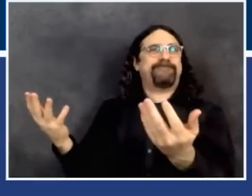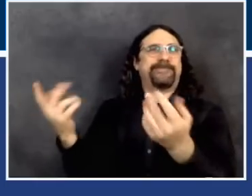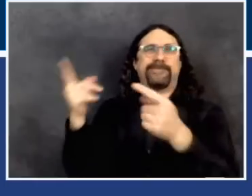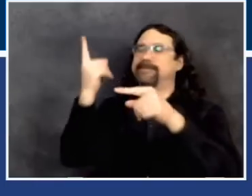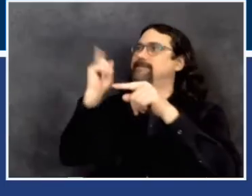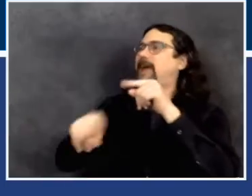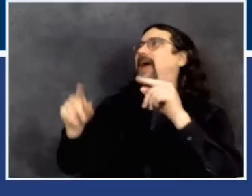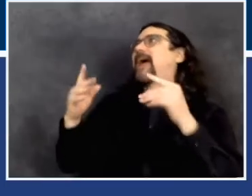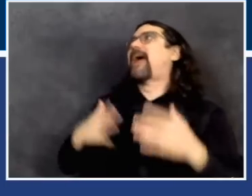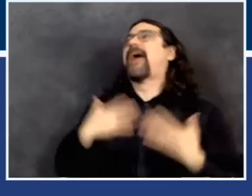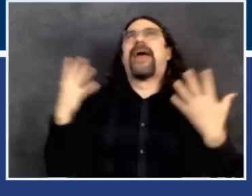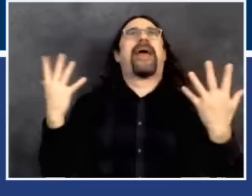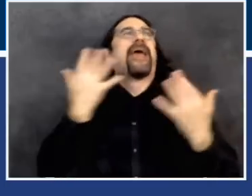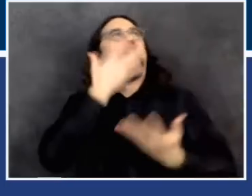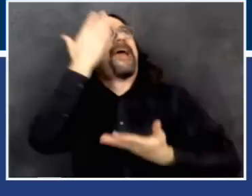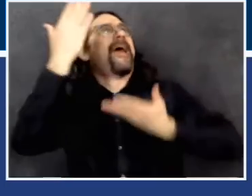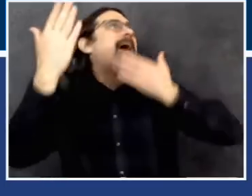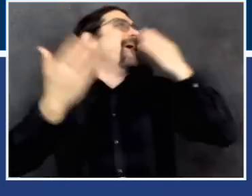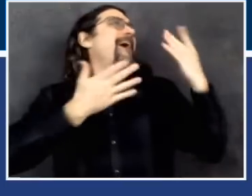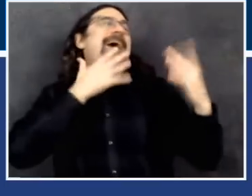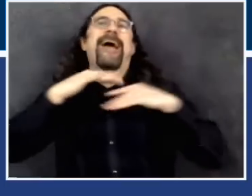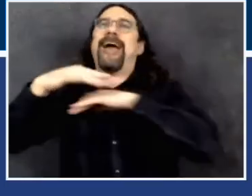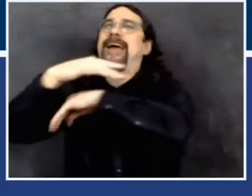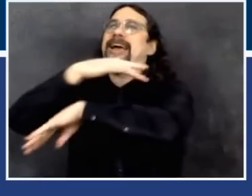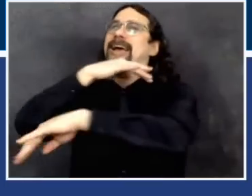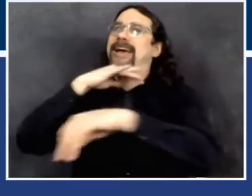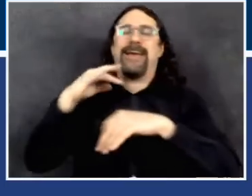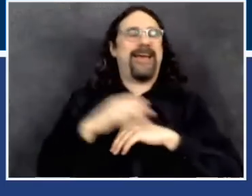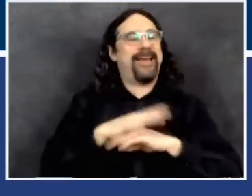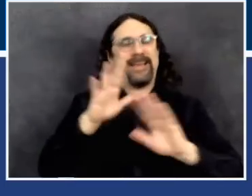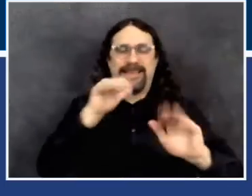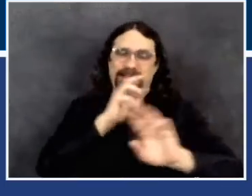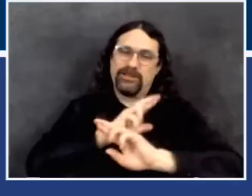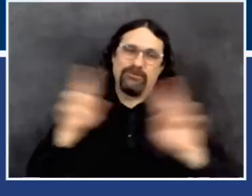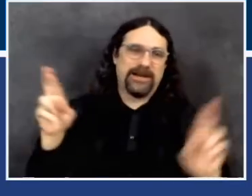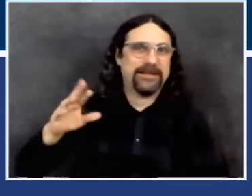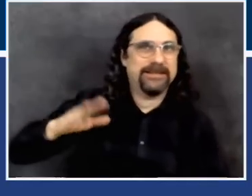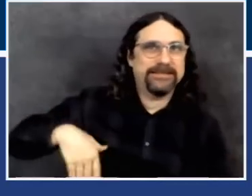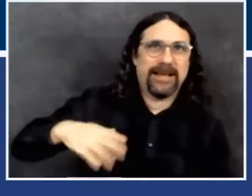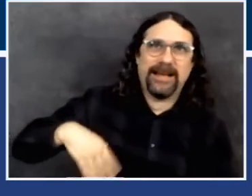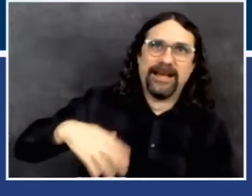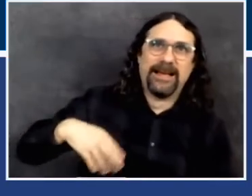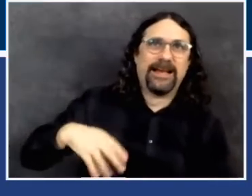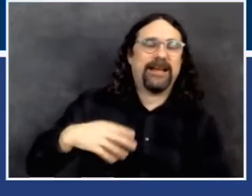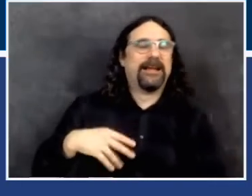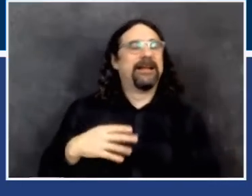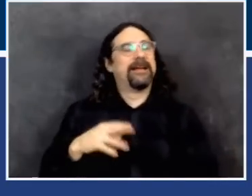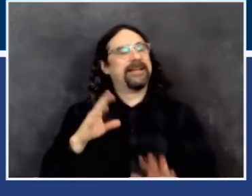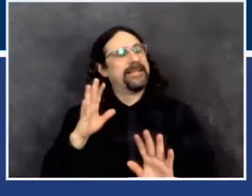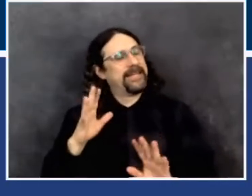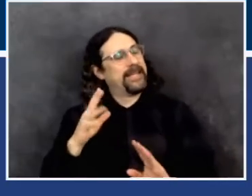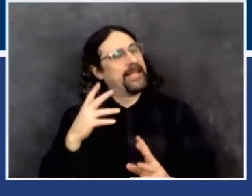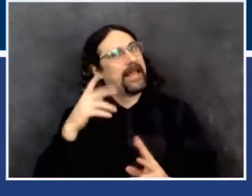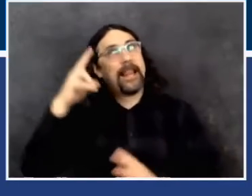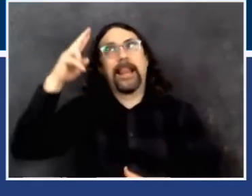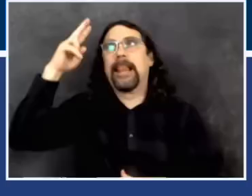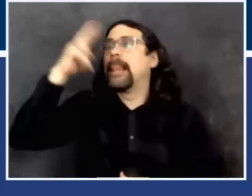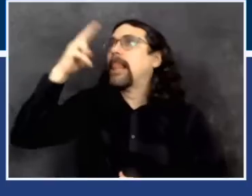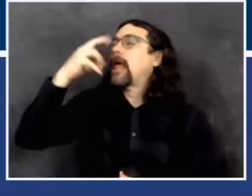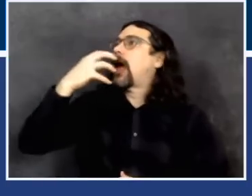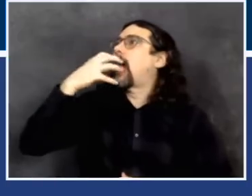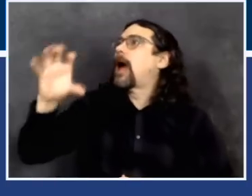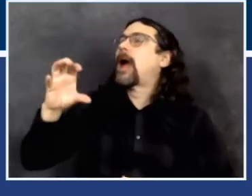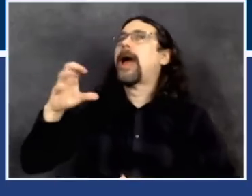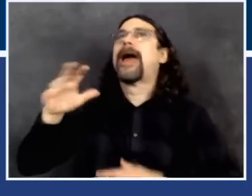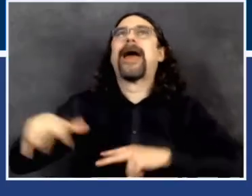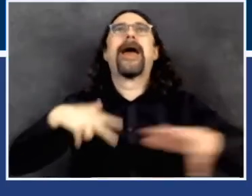want to see this disease boomerang. We do not want to see it come back with a vengeance. So we're going to do this the right way. So my message to people